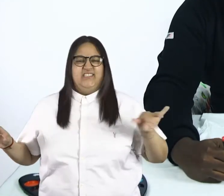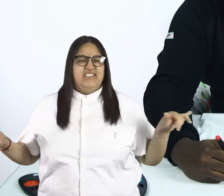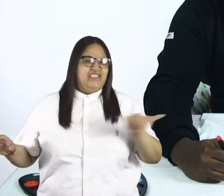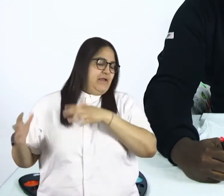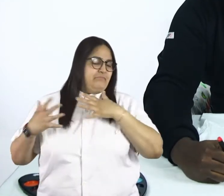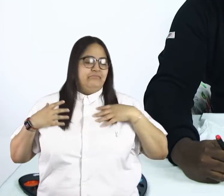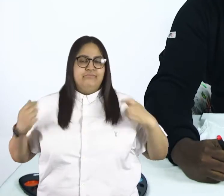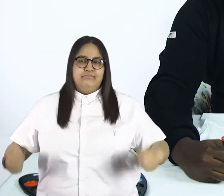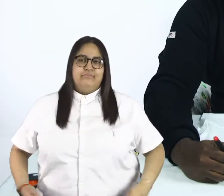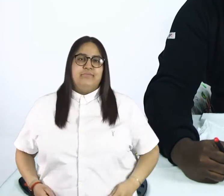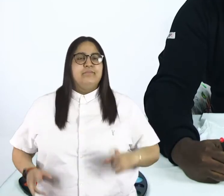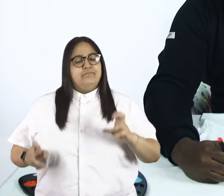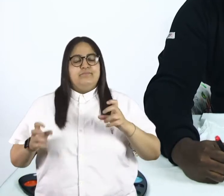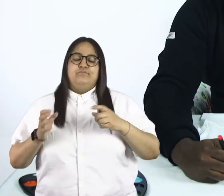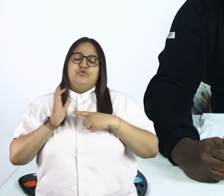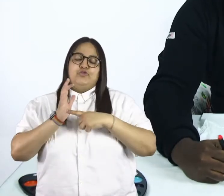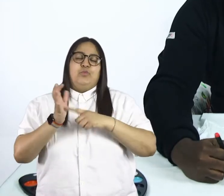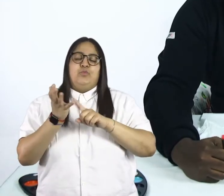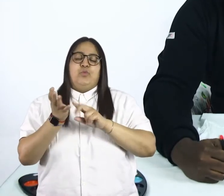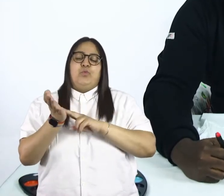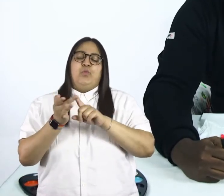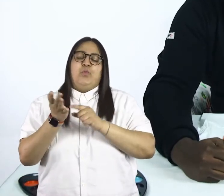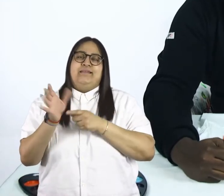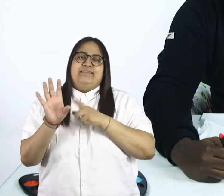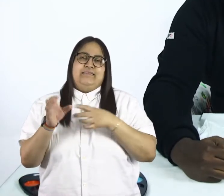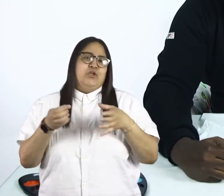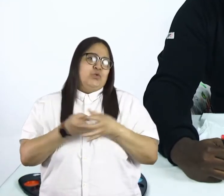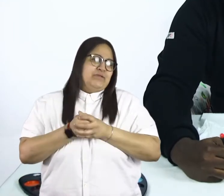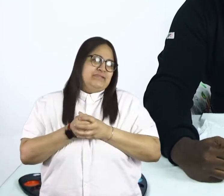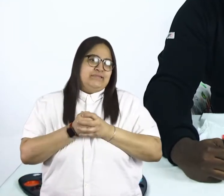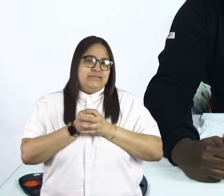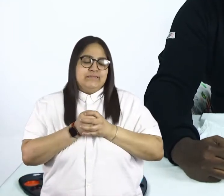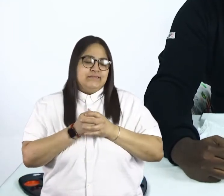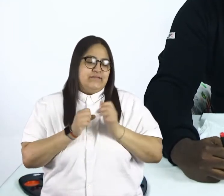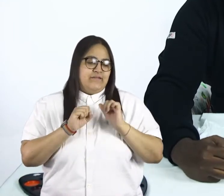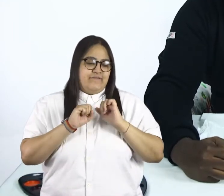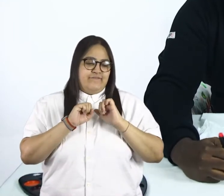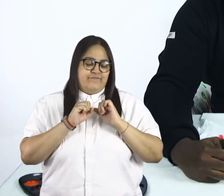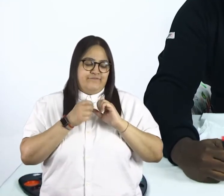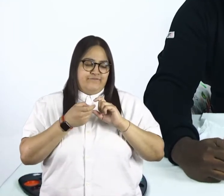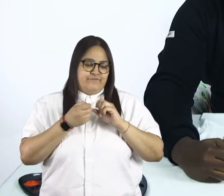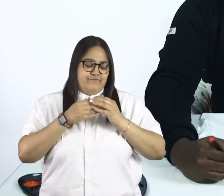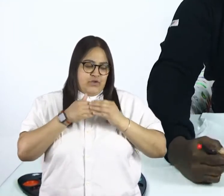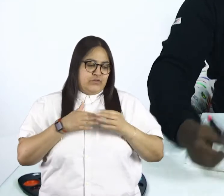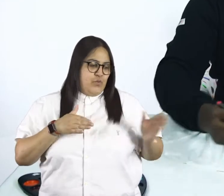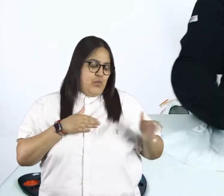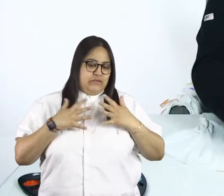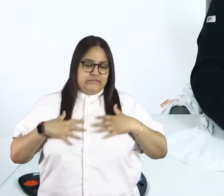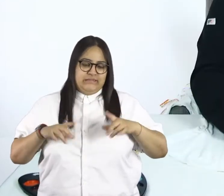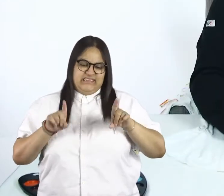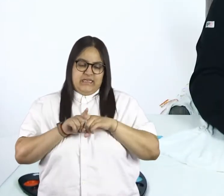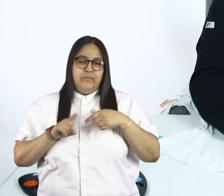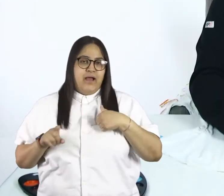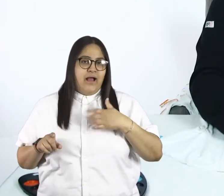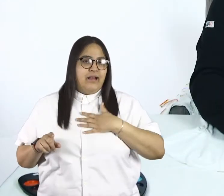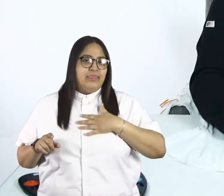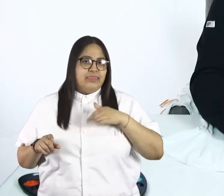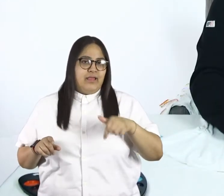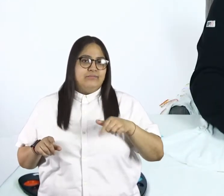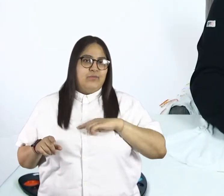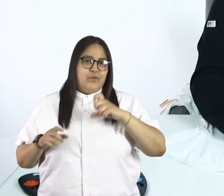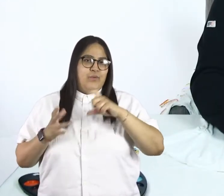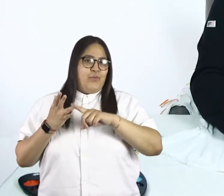a front of unity. I like it when I'm going out with my friends, like when we go to Carnival, because we all wear the same thing. So we look so cool in our